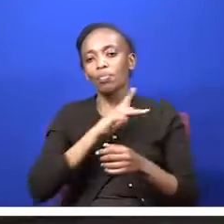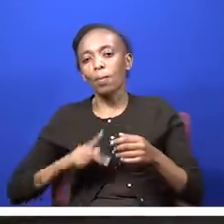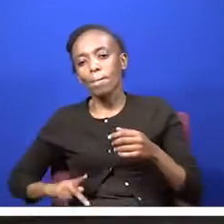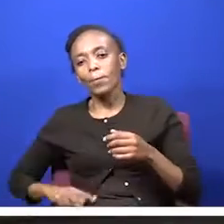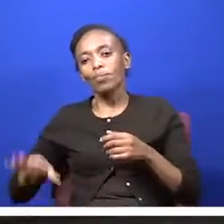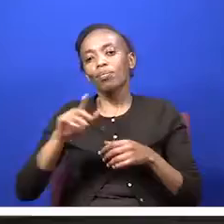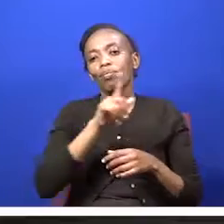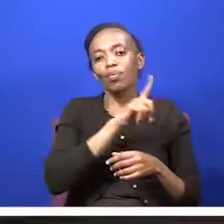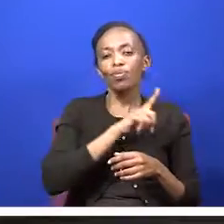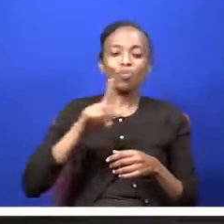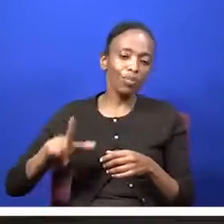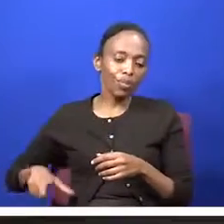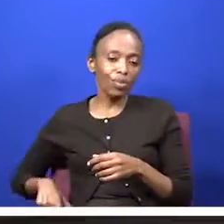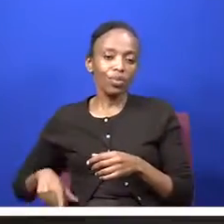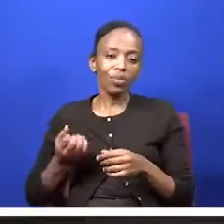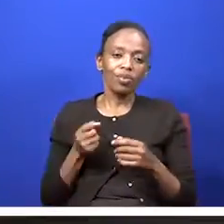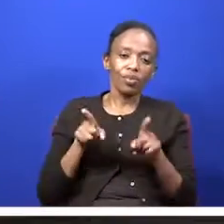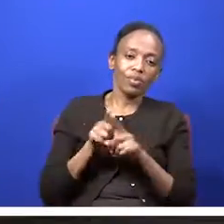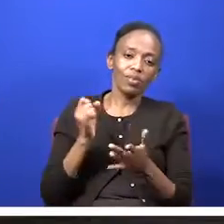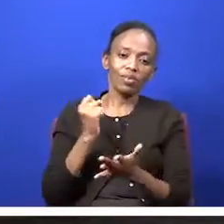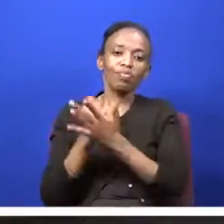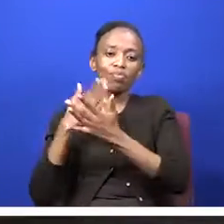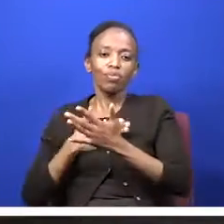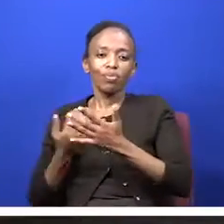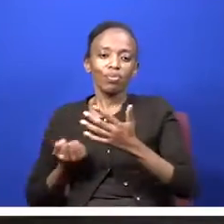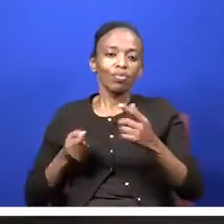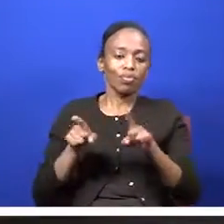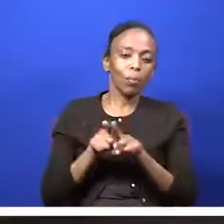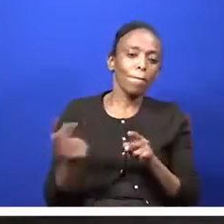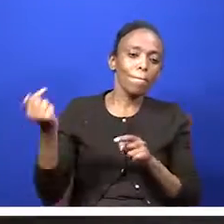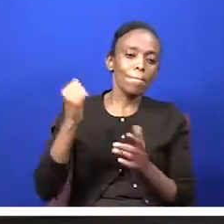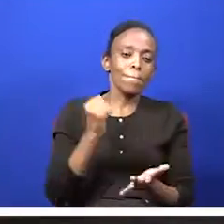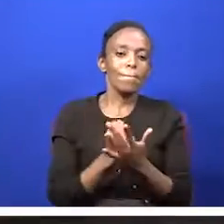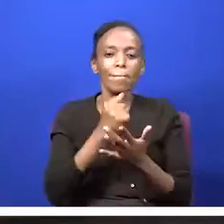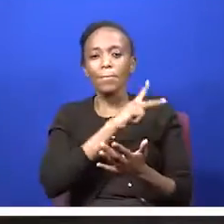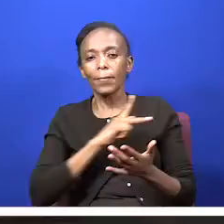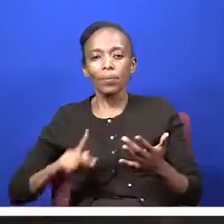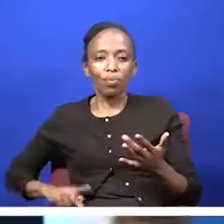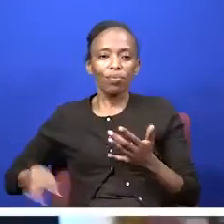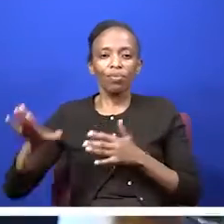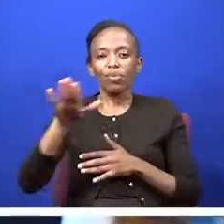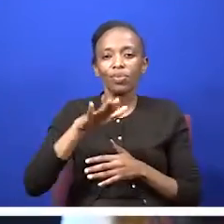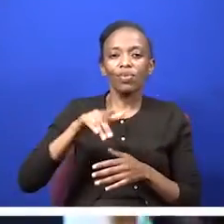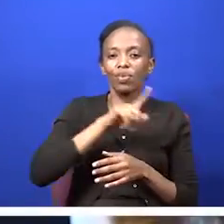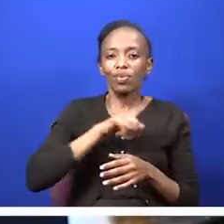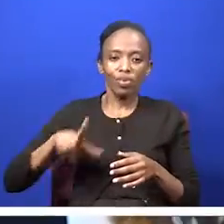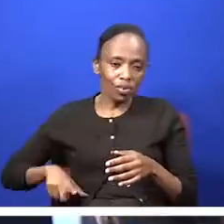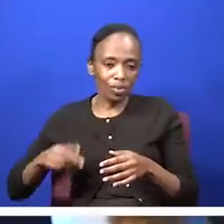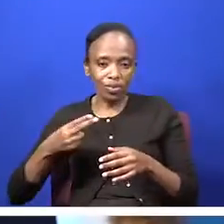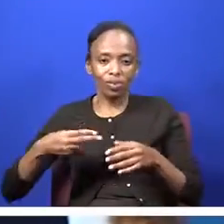up the kingdom, building up the kingdom of the Lord. Brother, can you help me? Sister, can you help me? Building up the kingdom of the